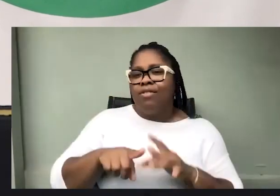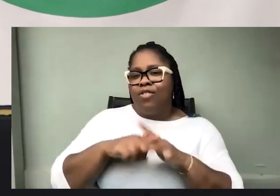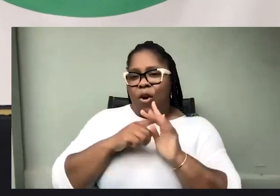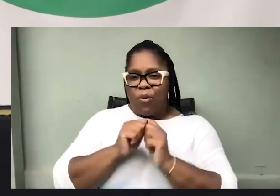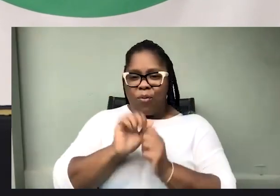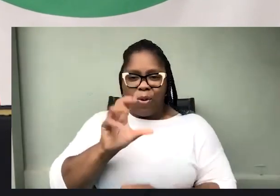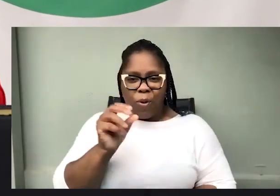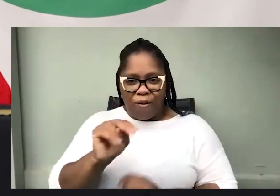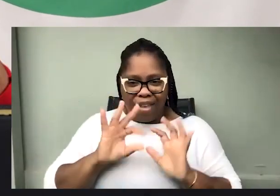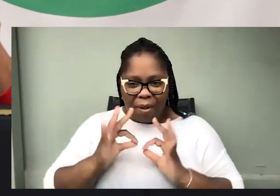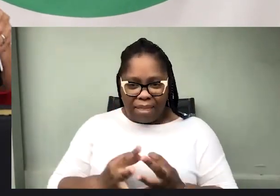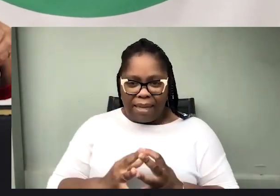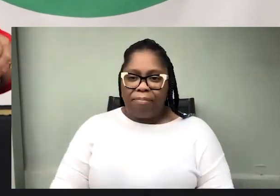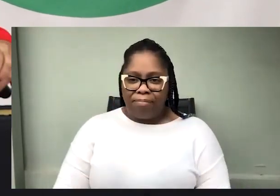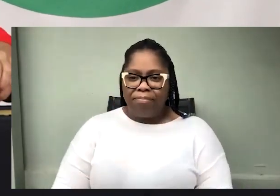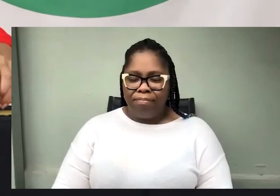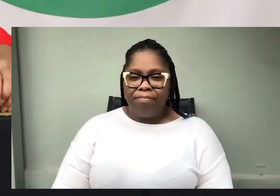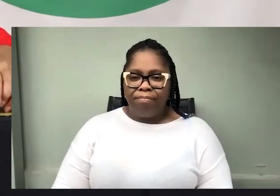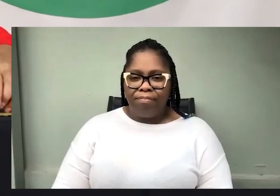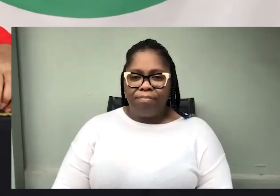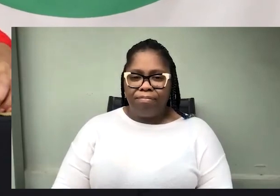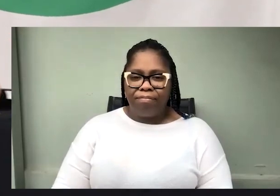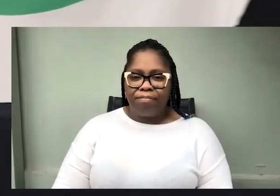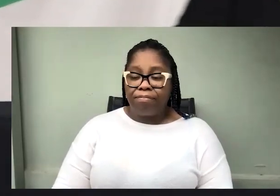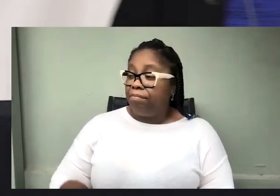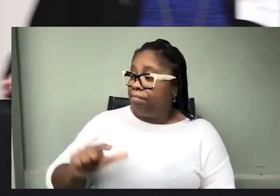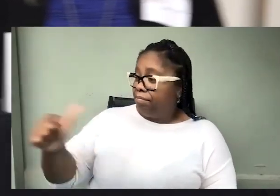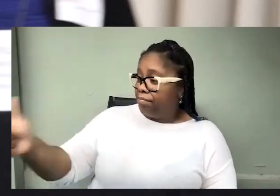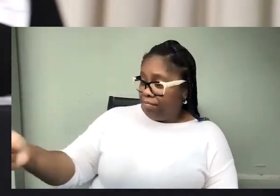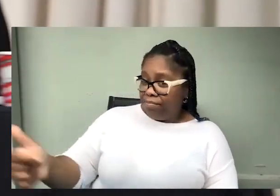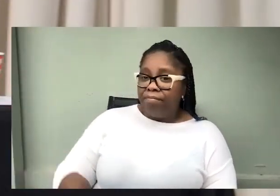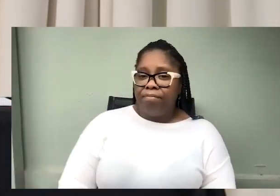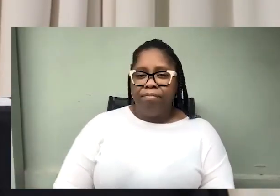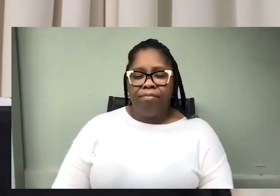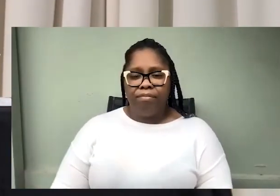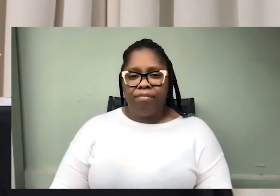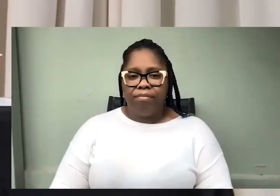with your own family. Thank you. Director Danczak?